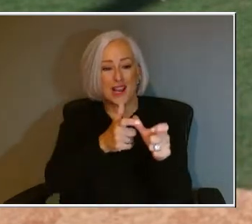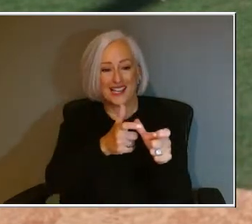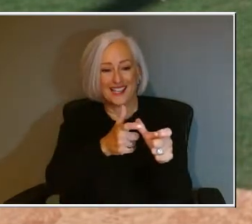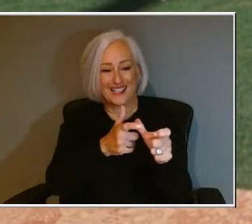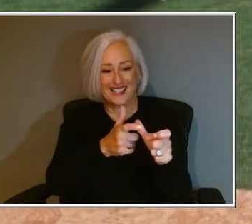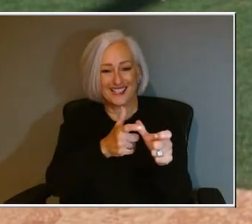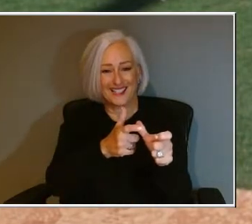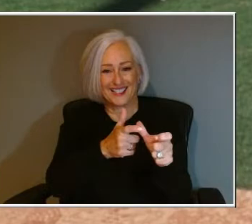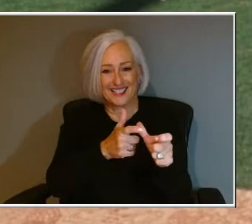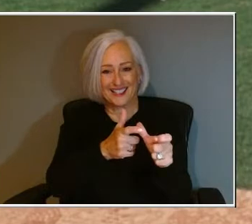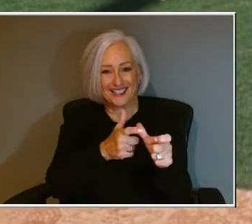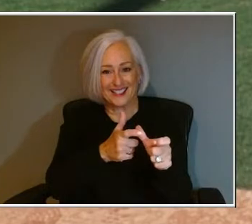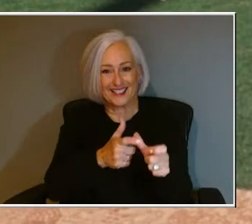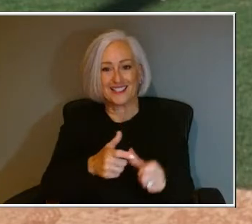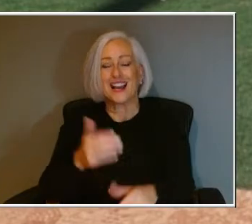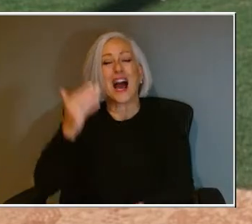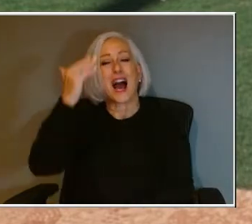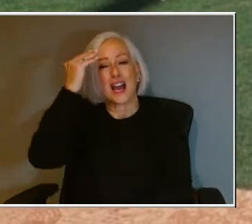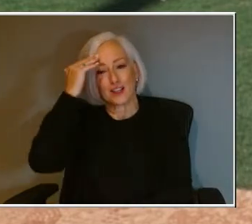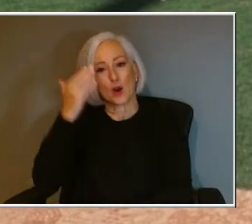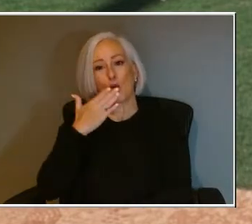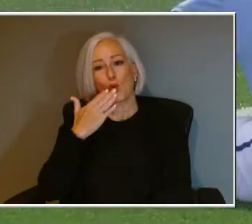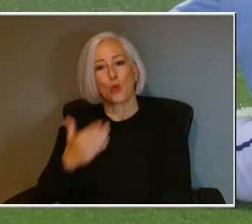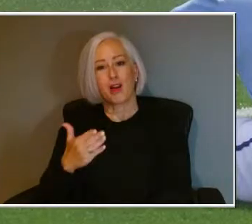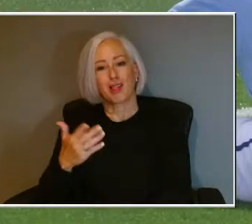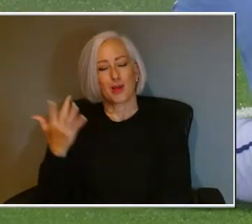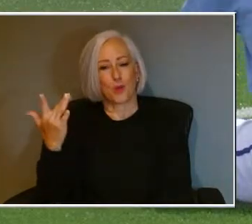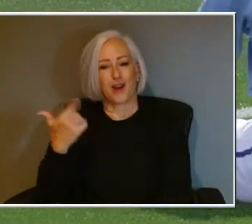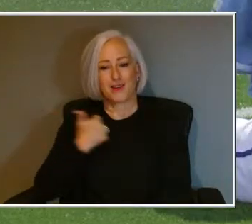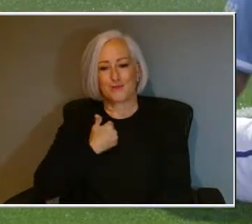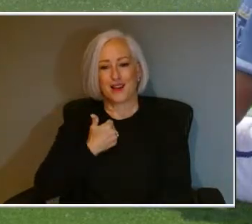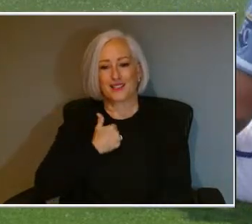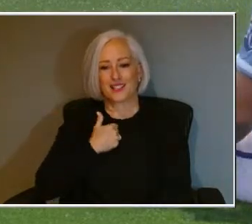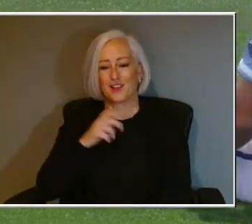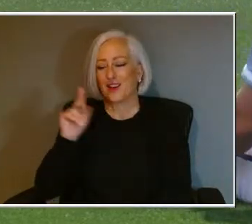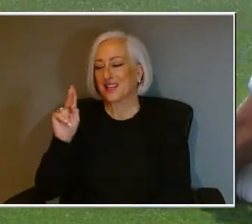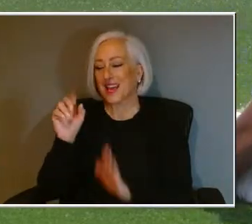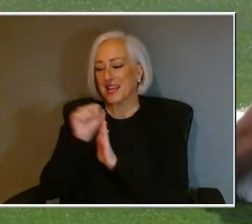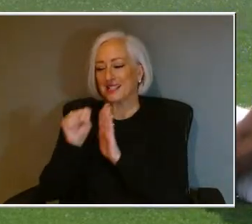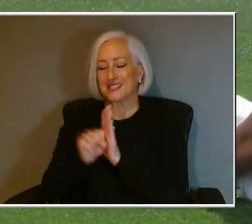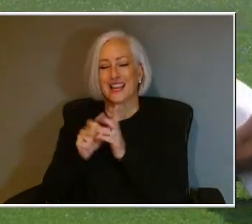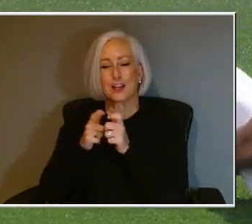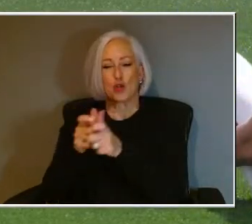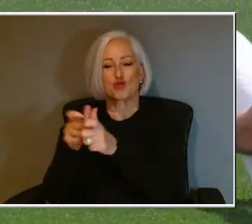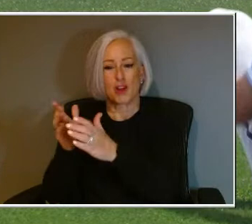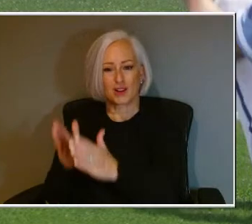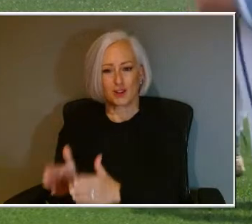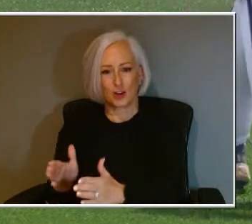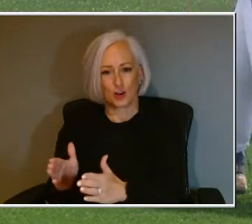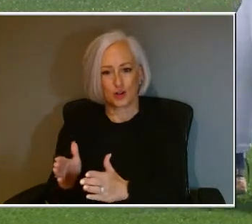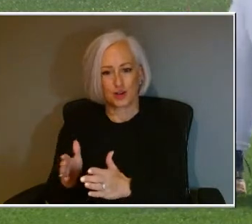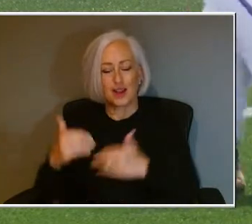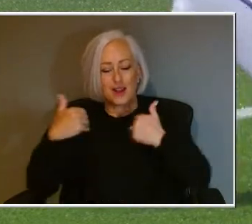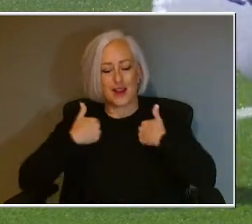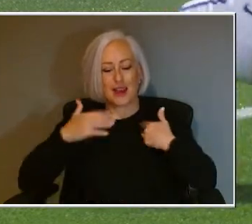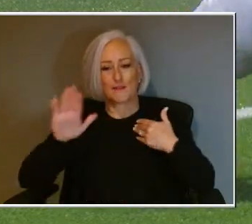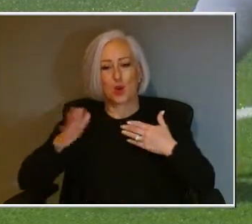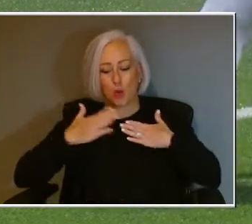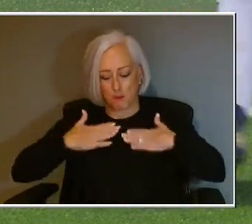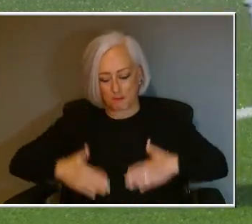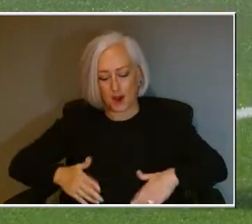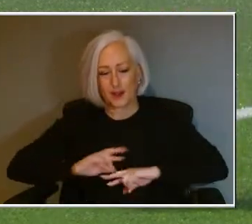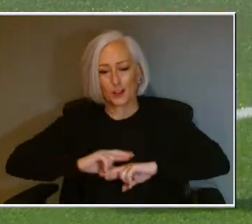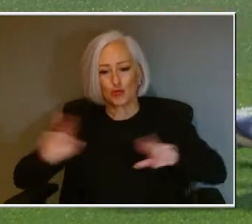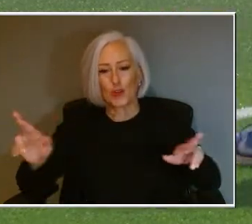I know very well, being a former track athlete at Kansas State, is being able to get your body ready to run. And that's what a lot of